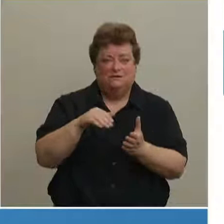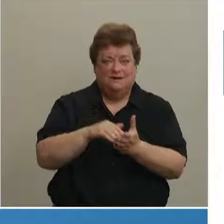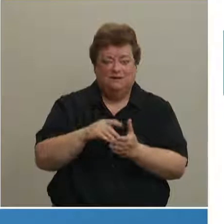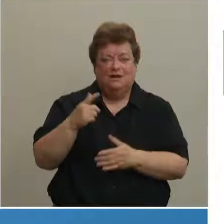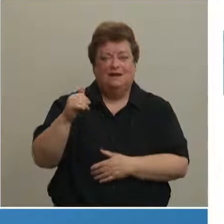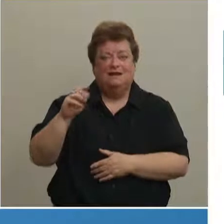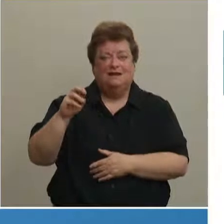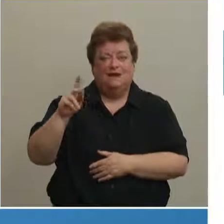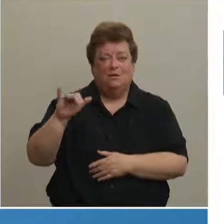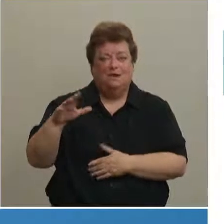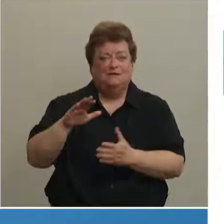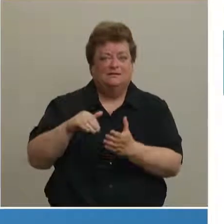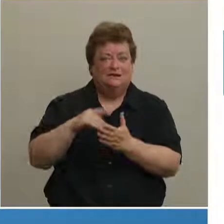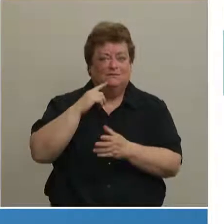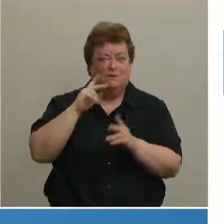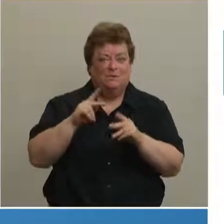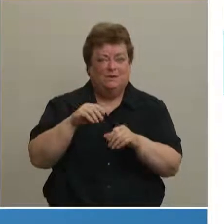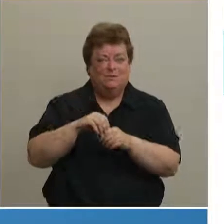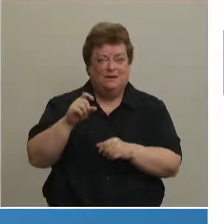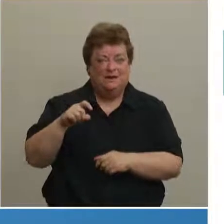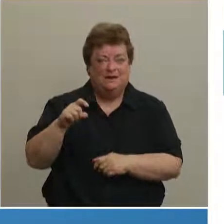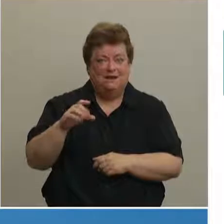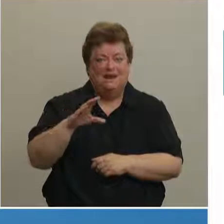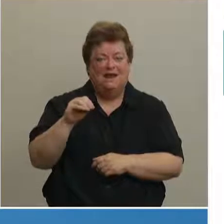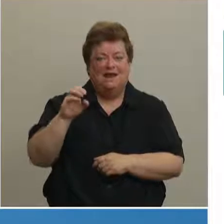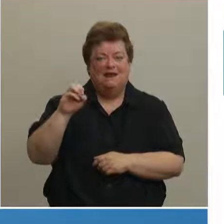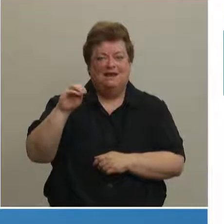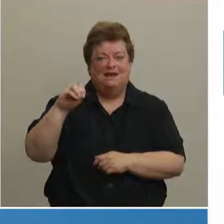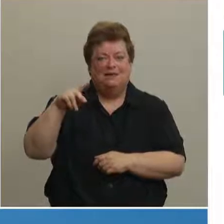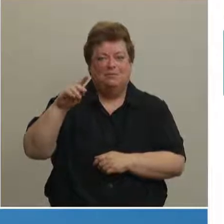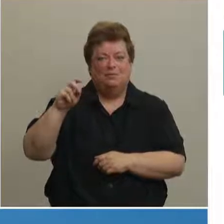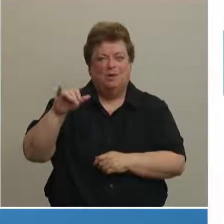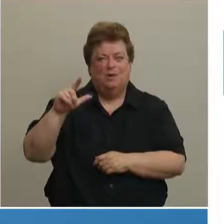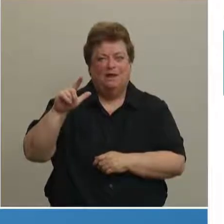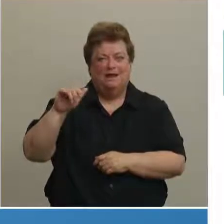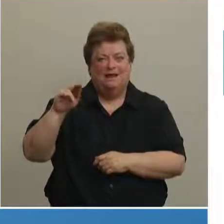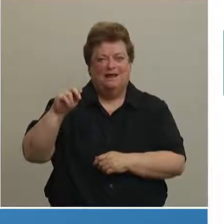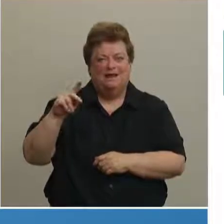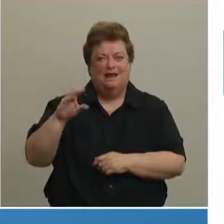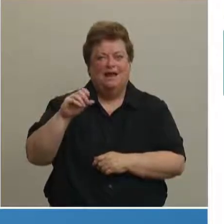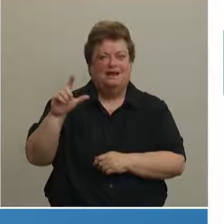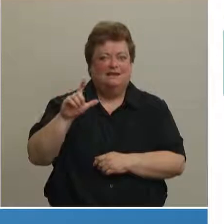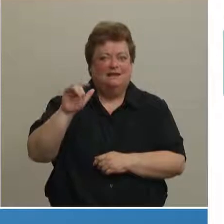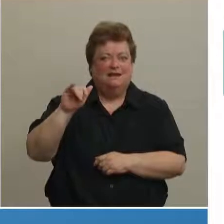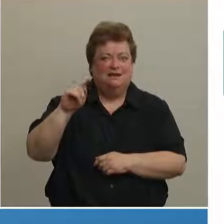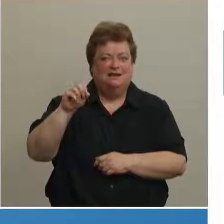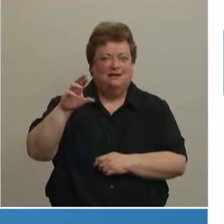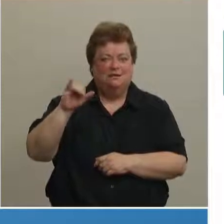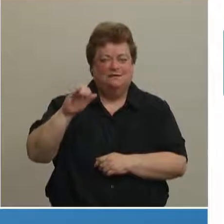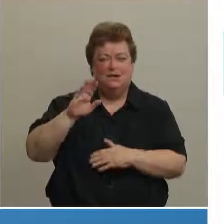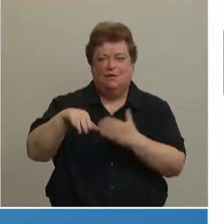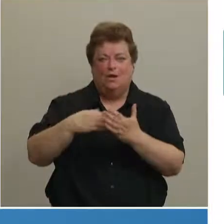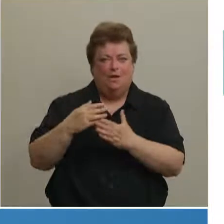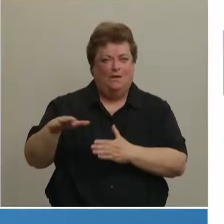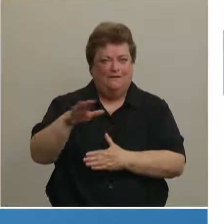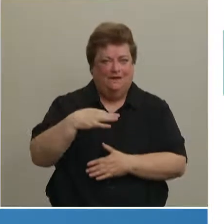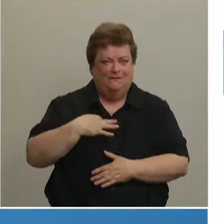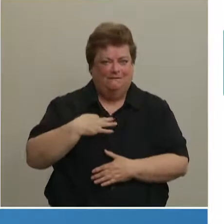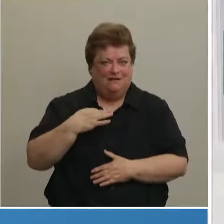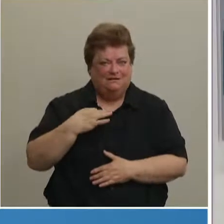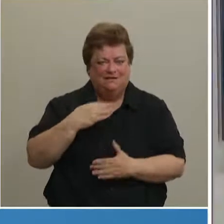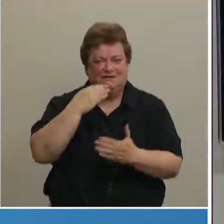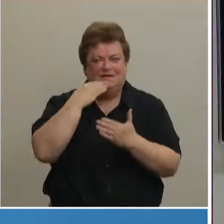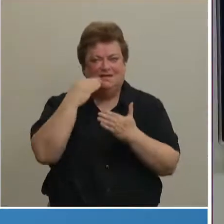the Center for People in Need, EmployLink, and Lincoln Literacy, along with all of the staff and volunteers. Thank you so